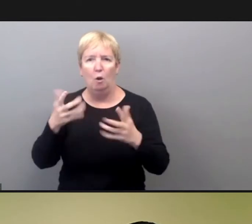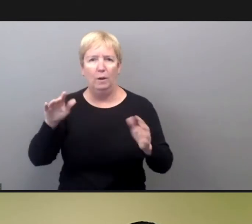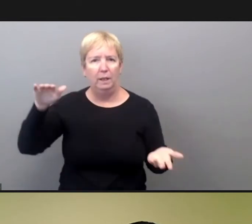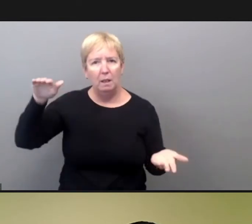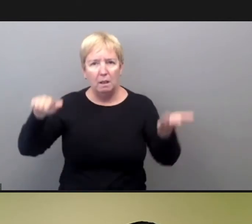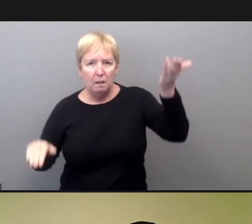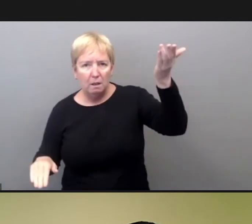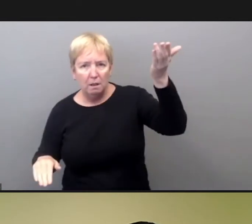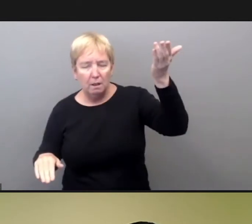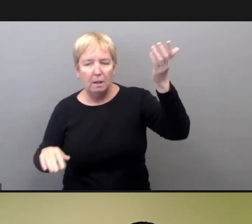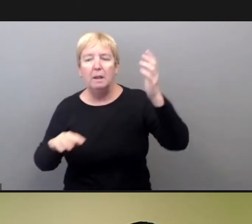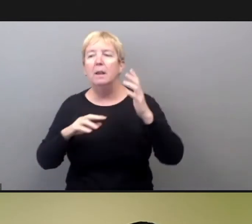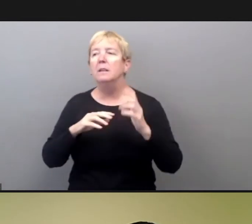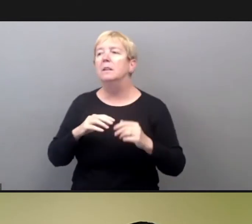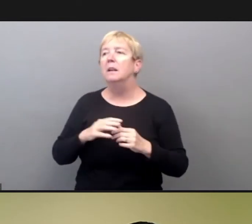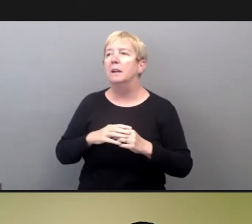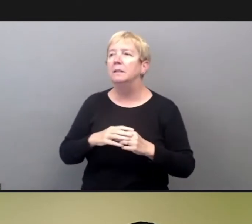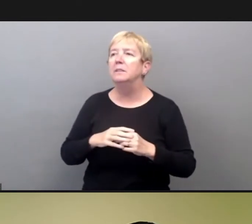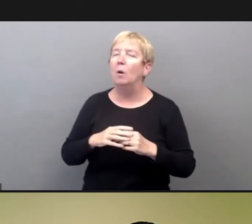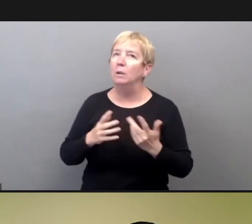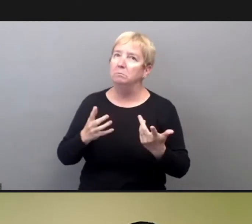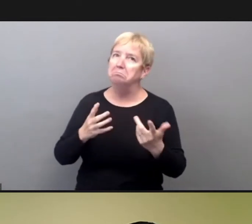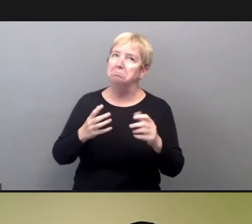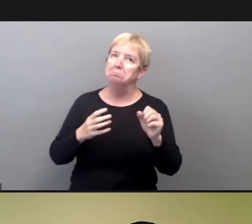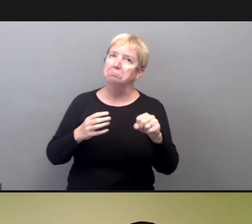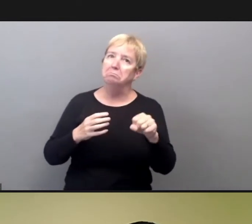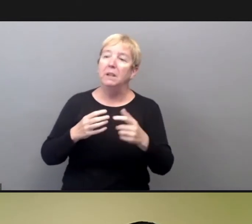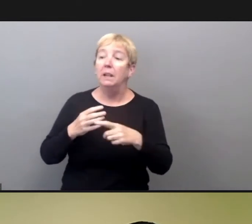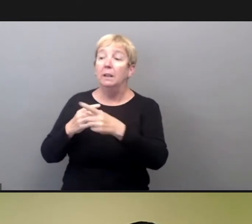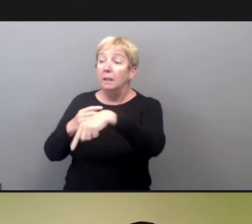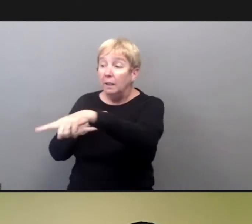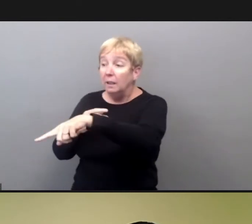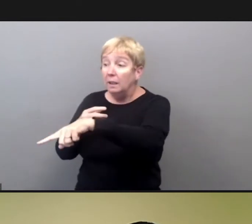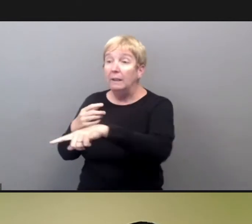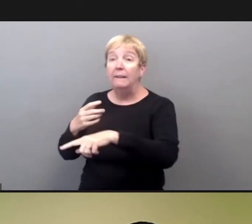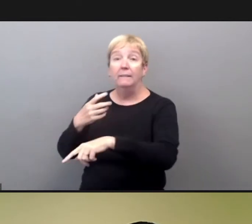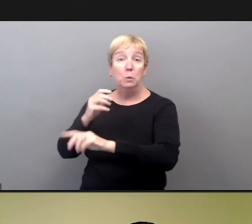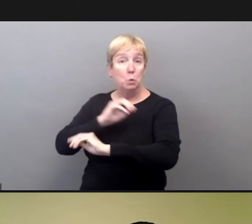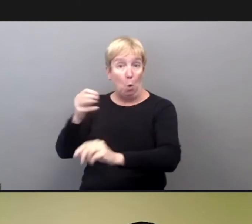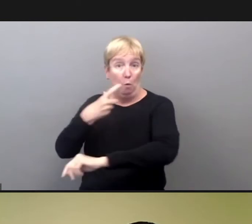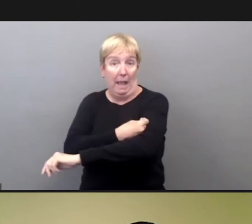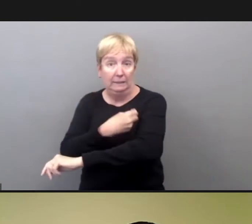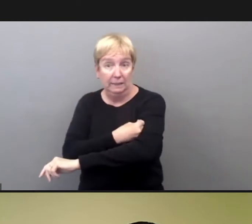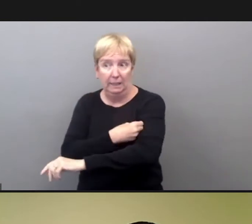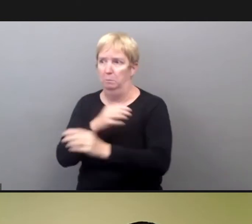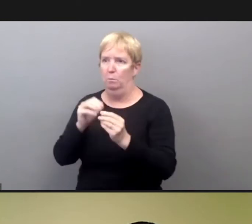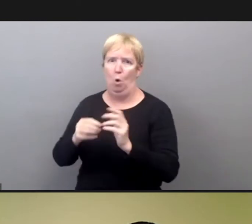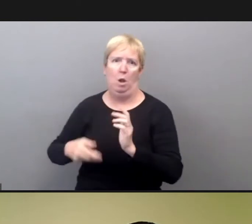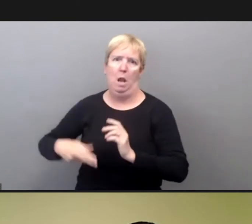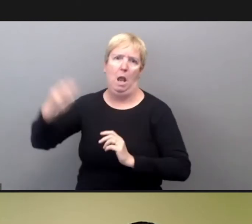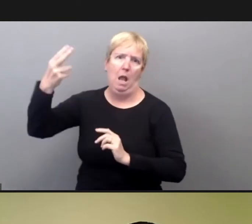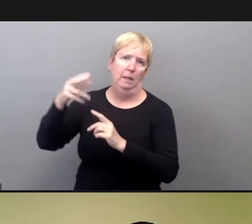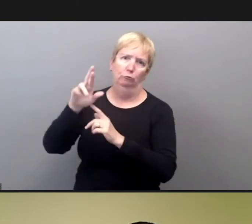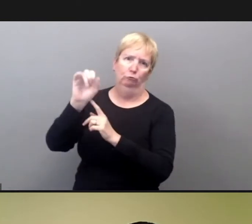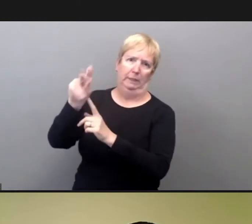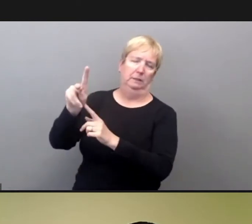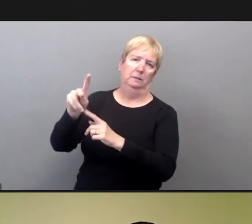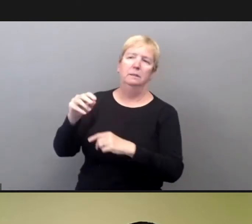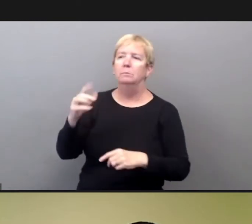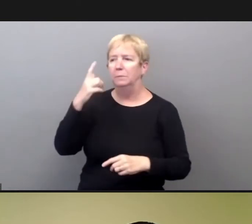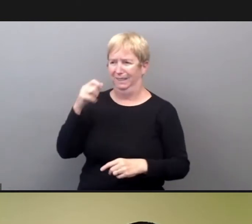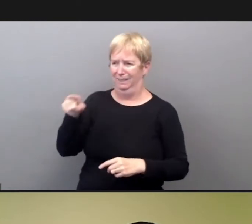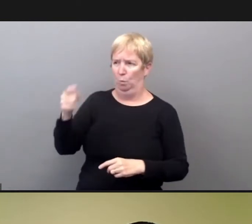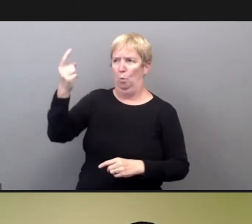actually quite a bit higher in unvaccinated people, being 1/5 of the